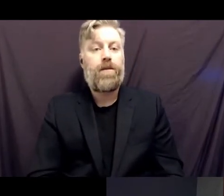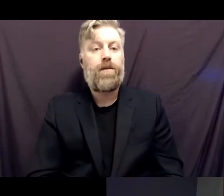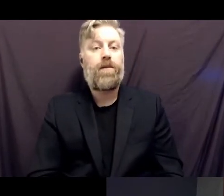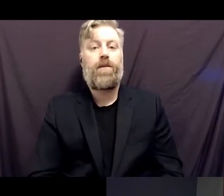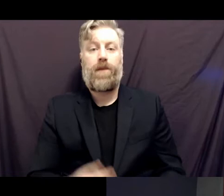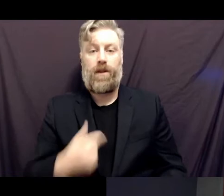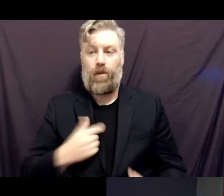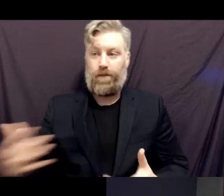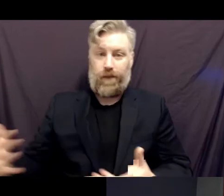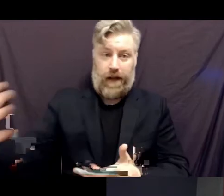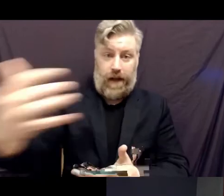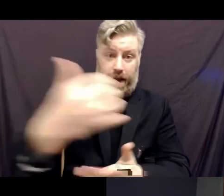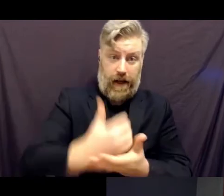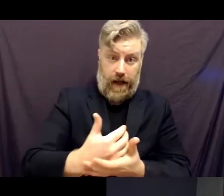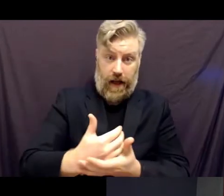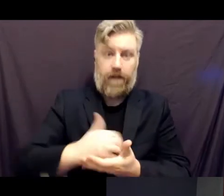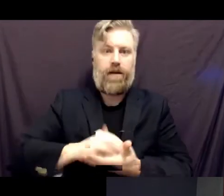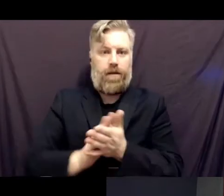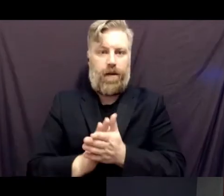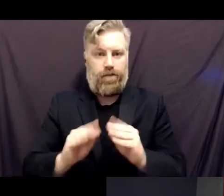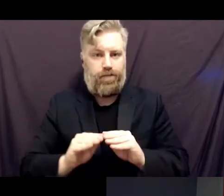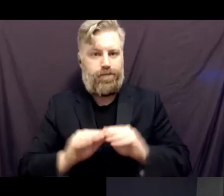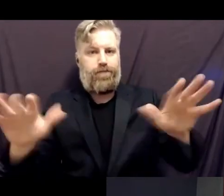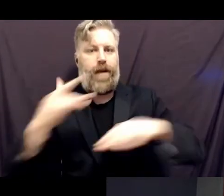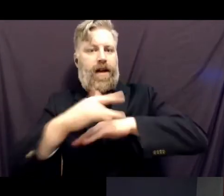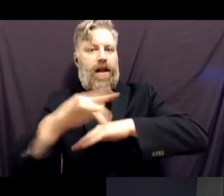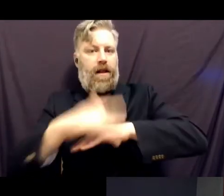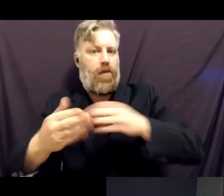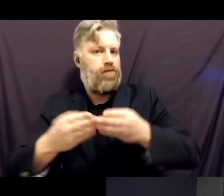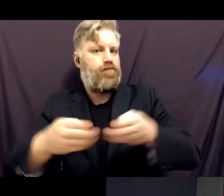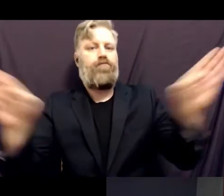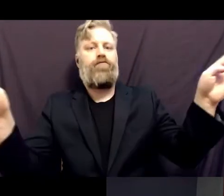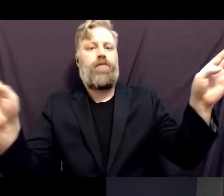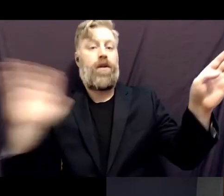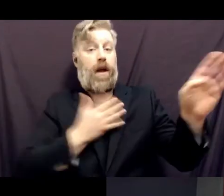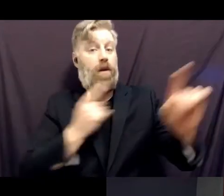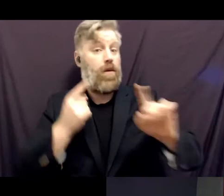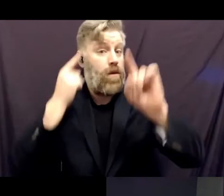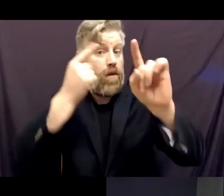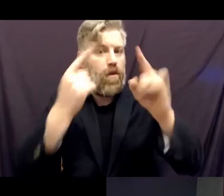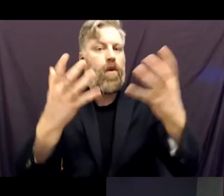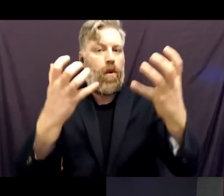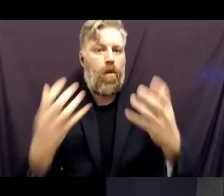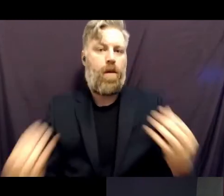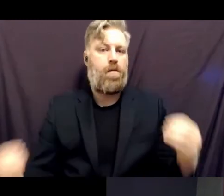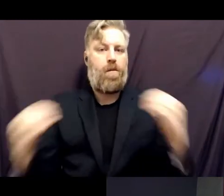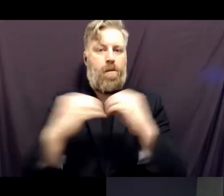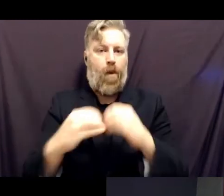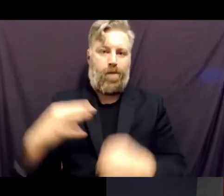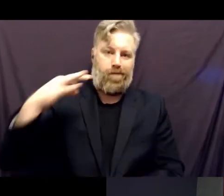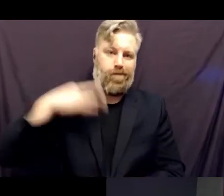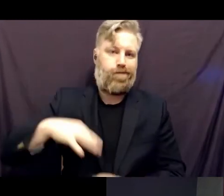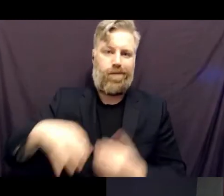and opening it up, we intend to add even further value to this